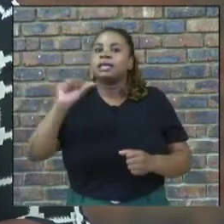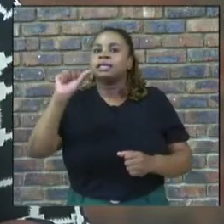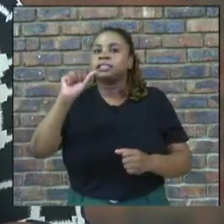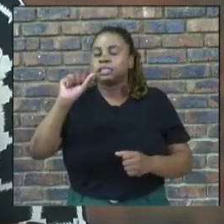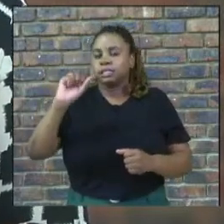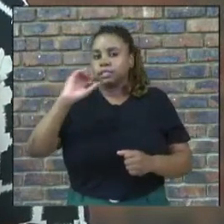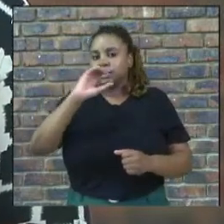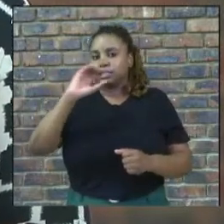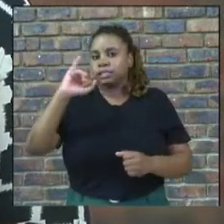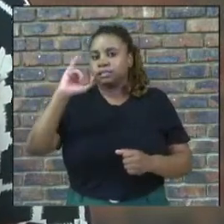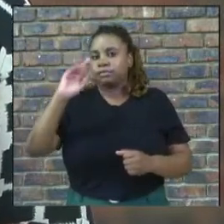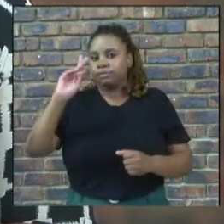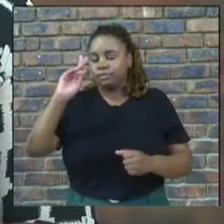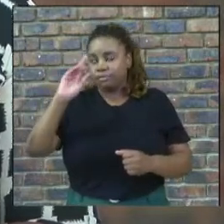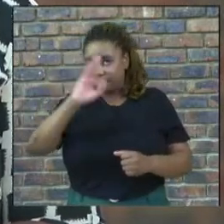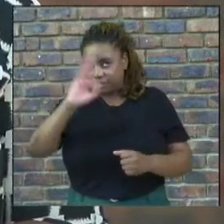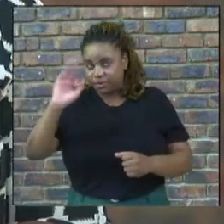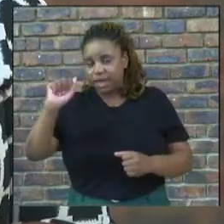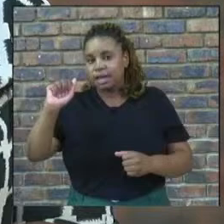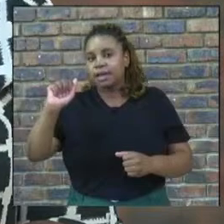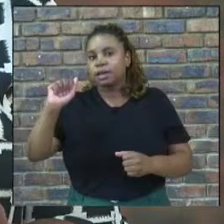applications@sifa.org.za.